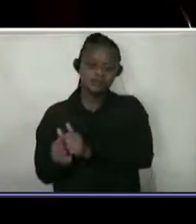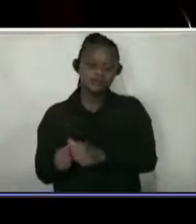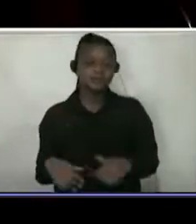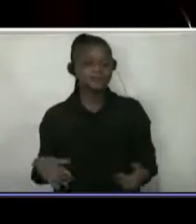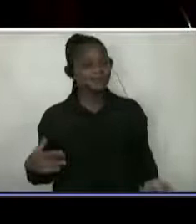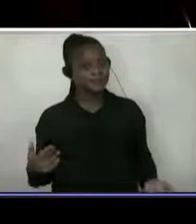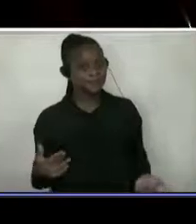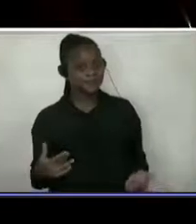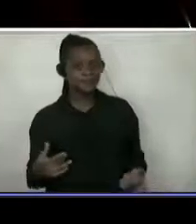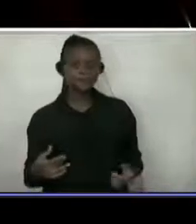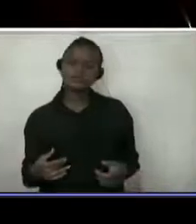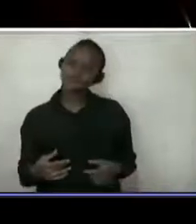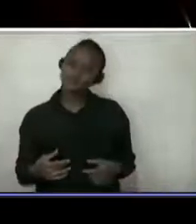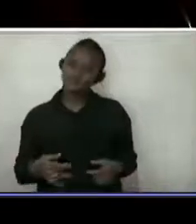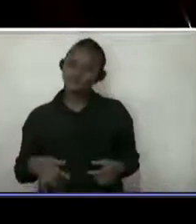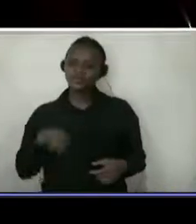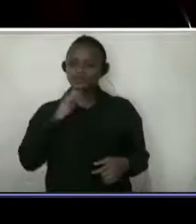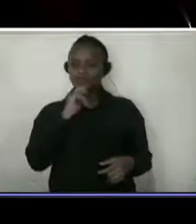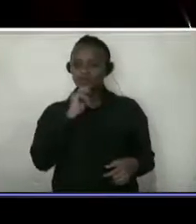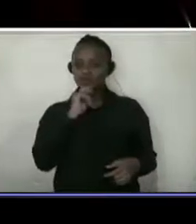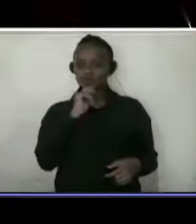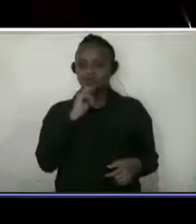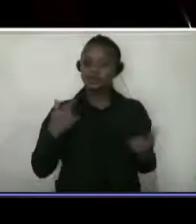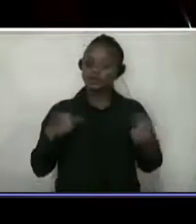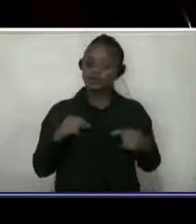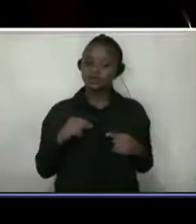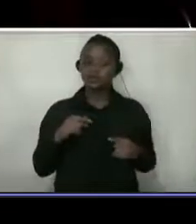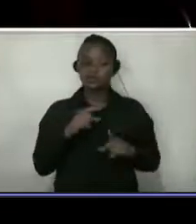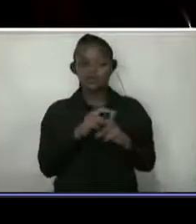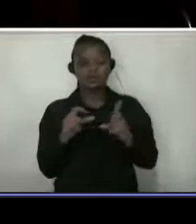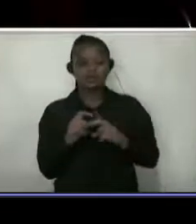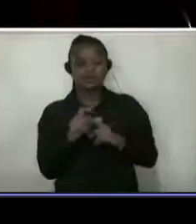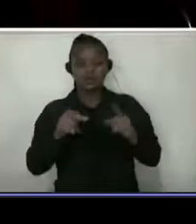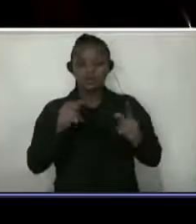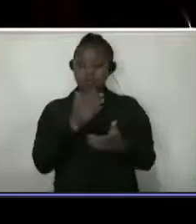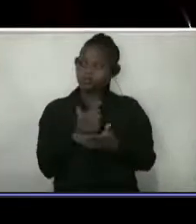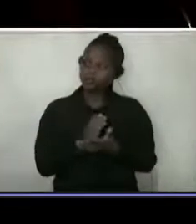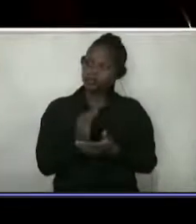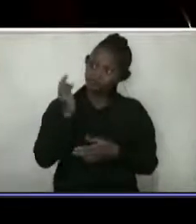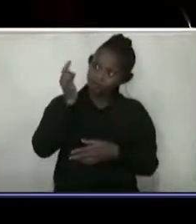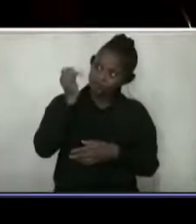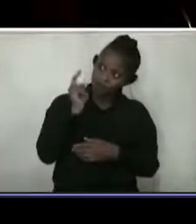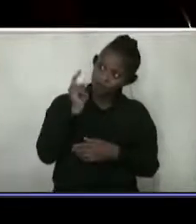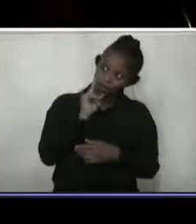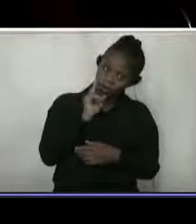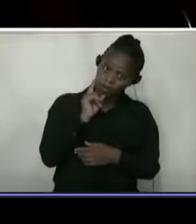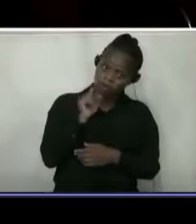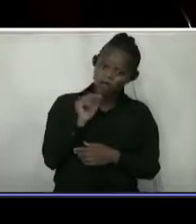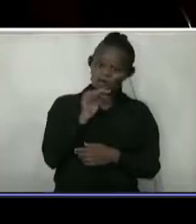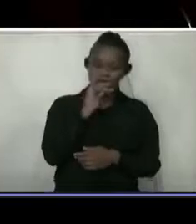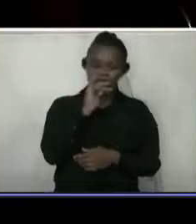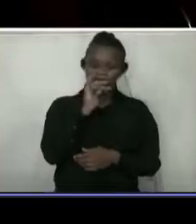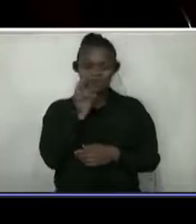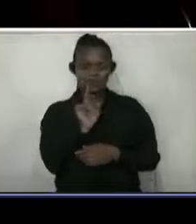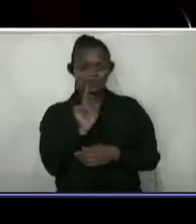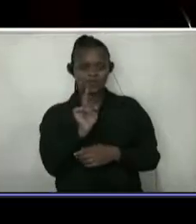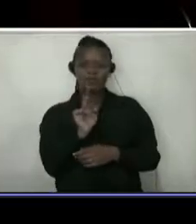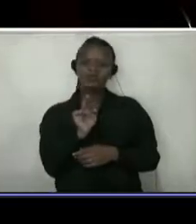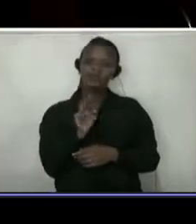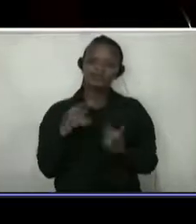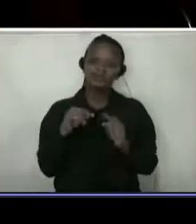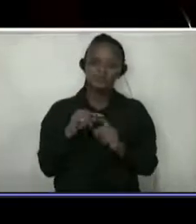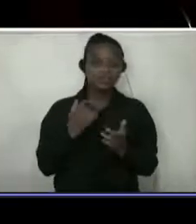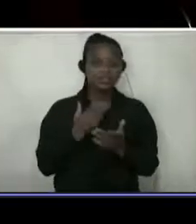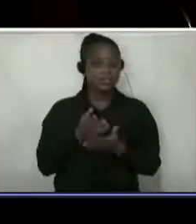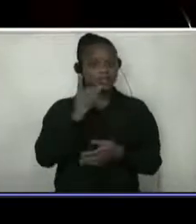culture, if someone can see the future, it is said that you are born with the helm. Well, I do not need to be born with the helm or look into